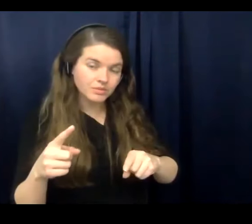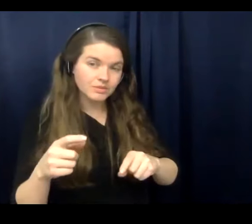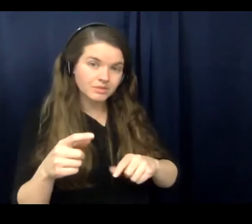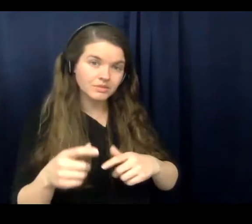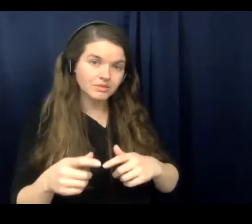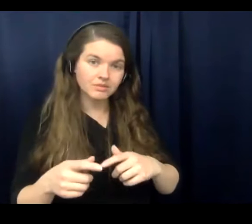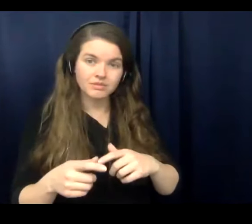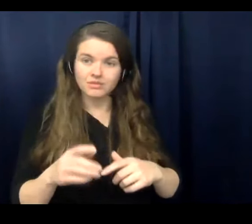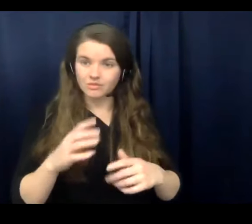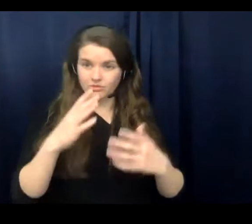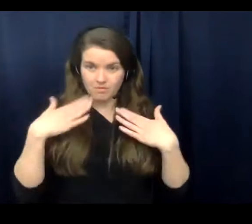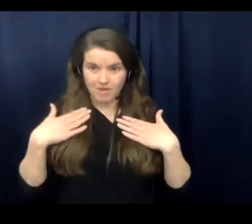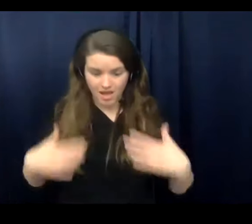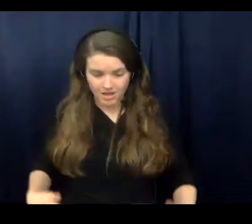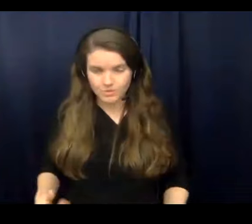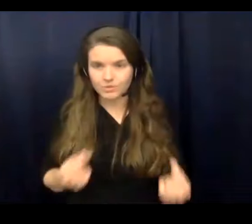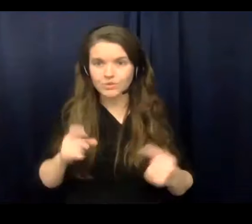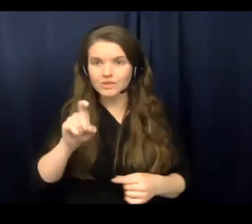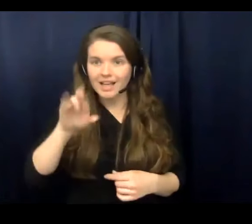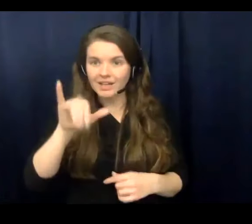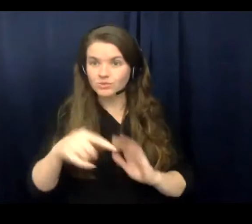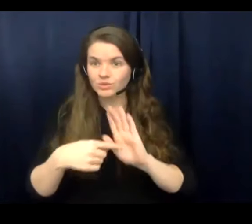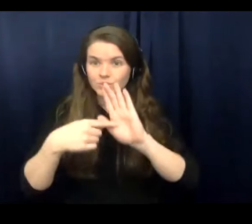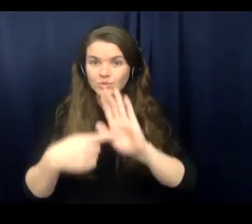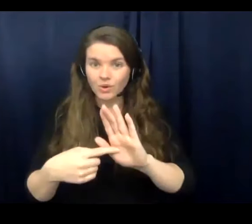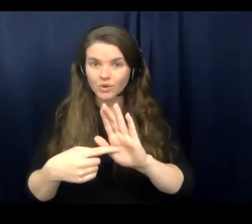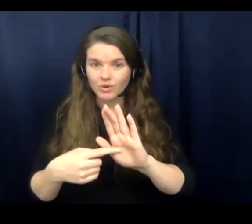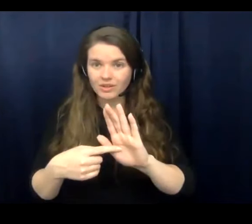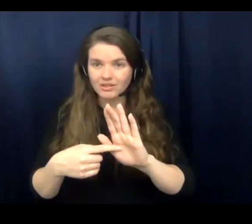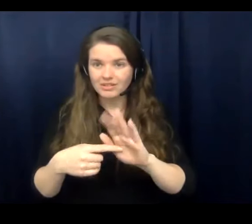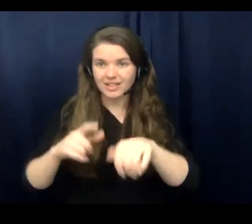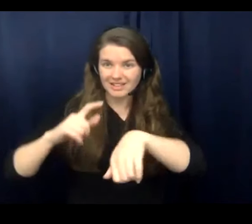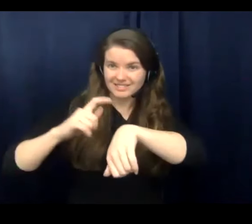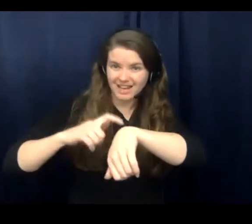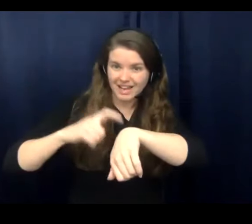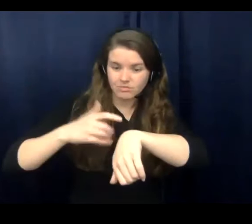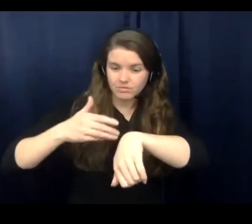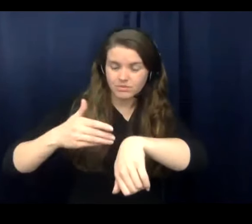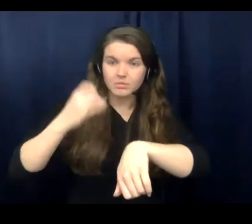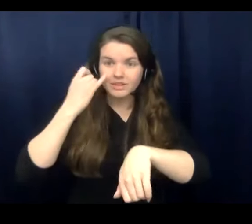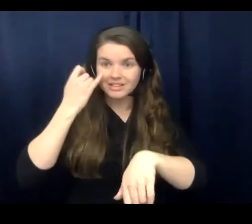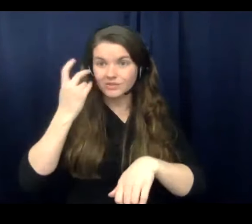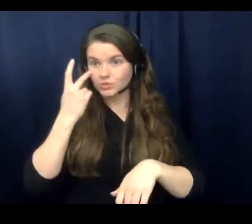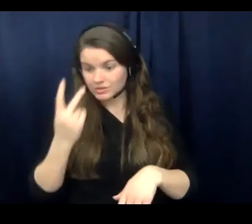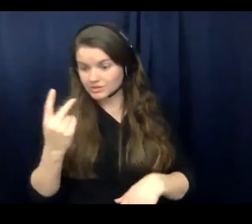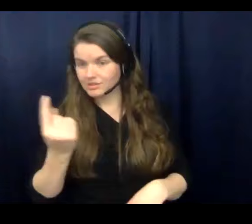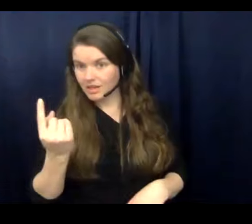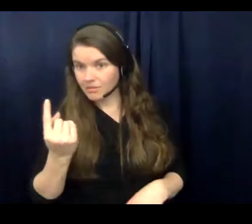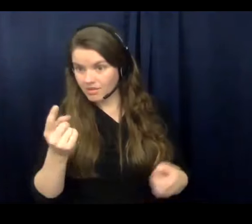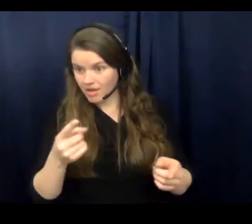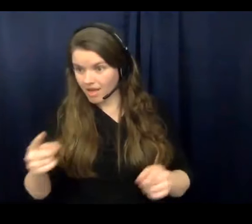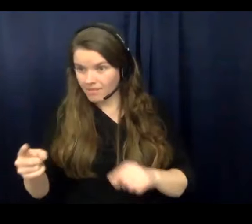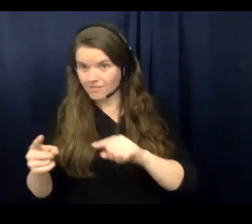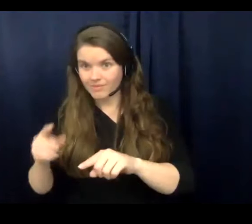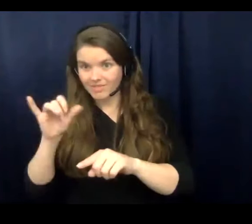the biology standpoint. X-ray can only show it in a certain time element, but actually if you see something going on at that point in